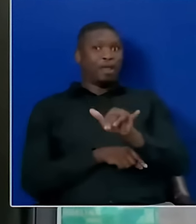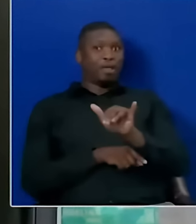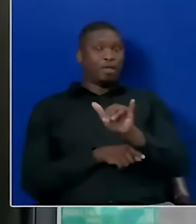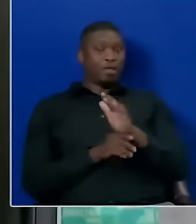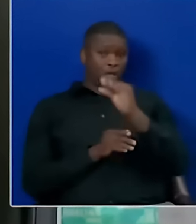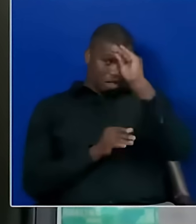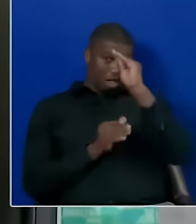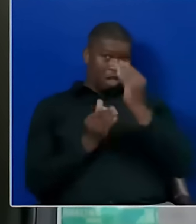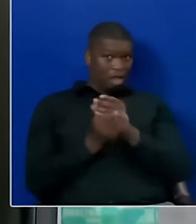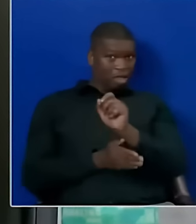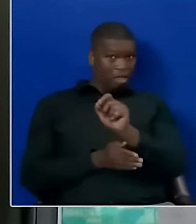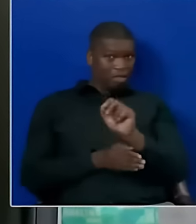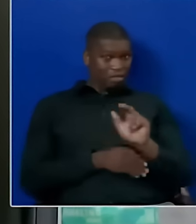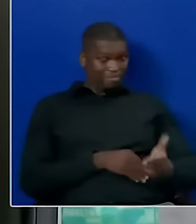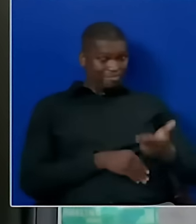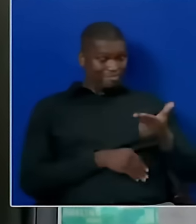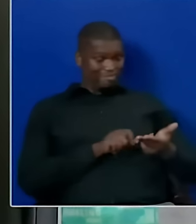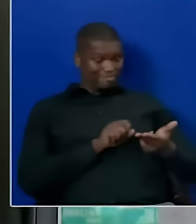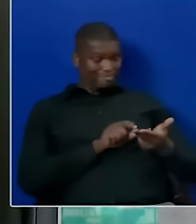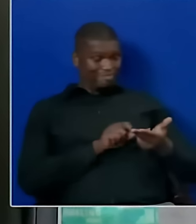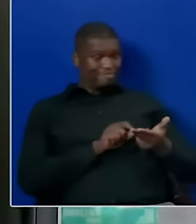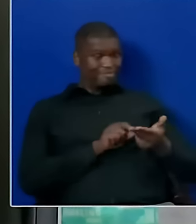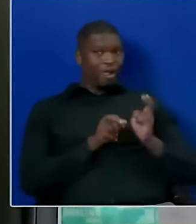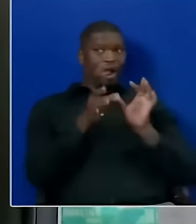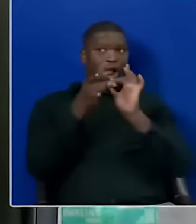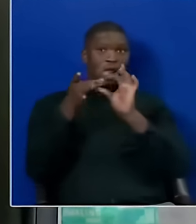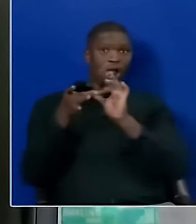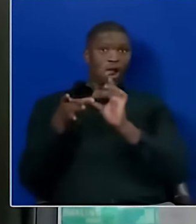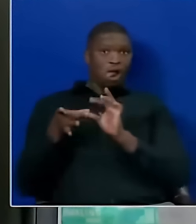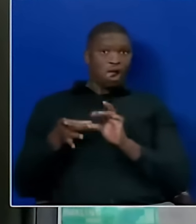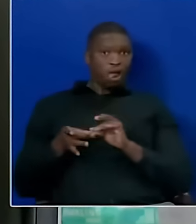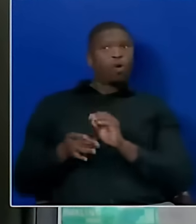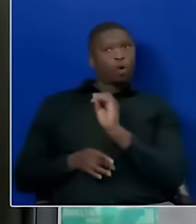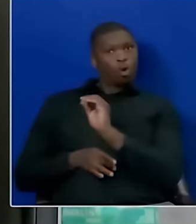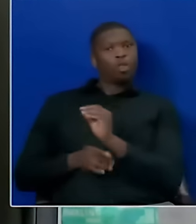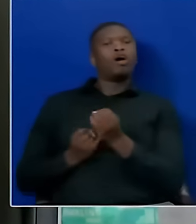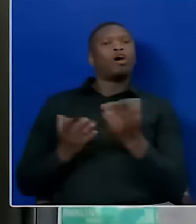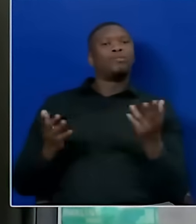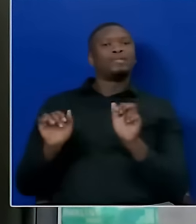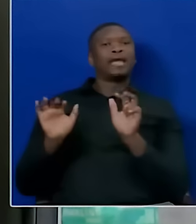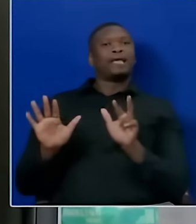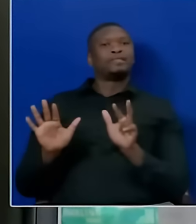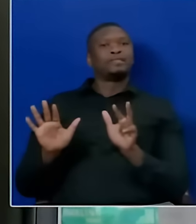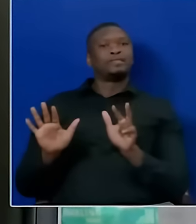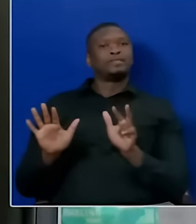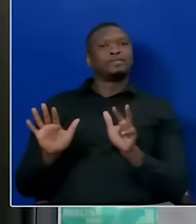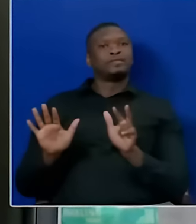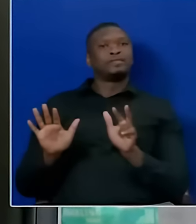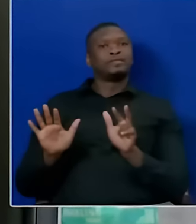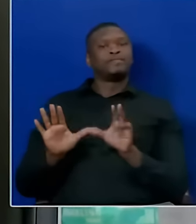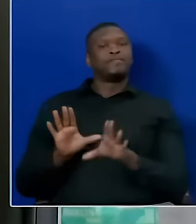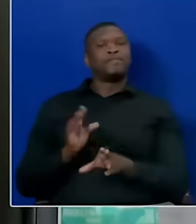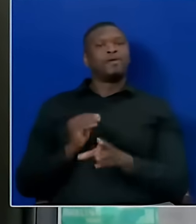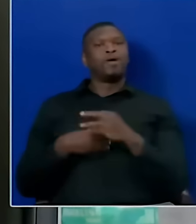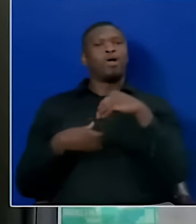is linked to other 8 cases, including the Littleton case 167